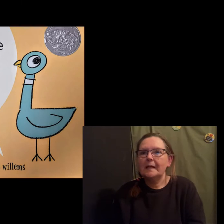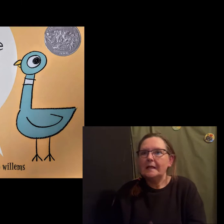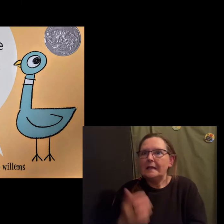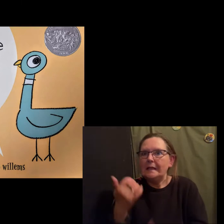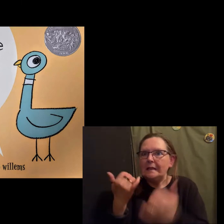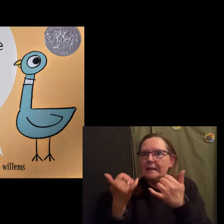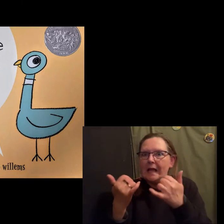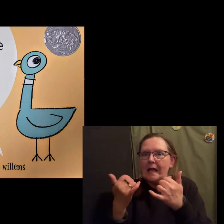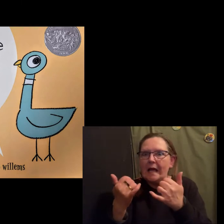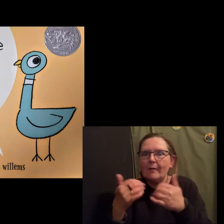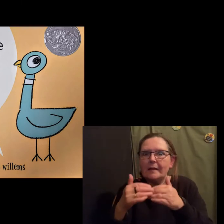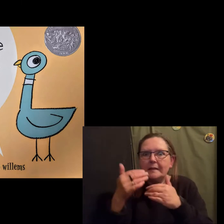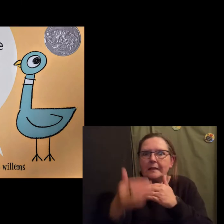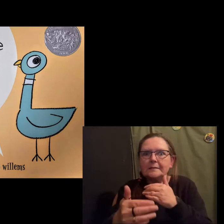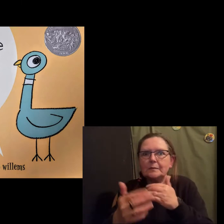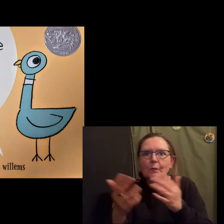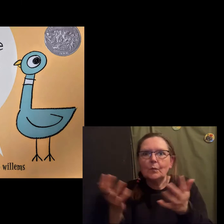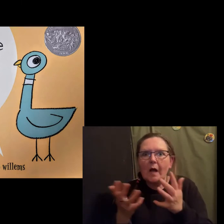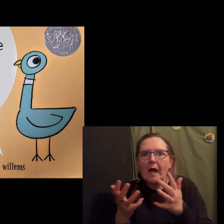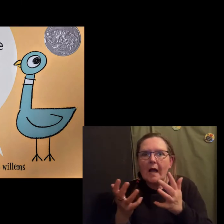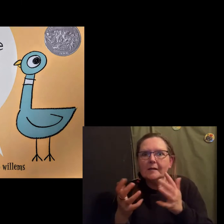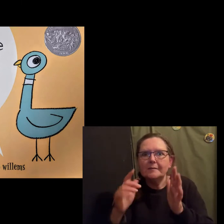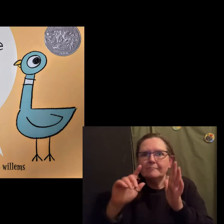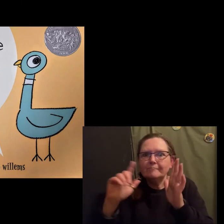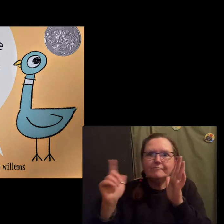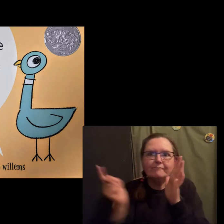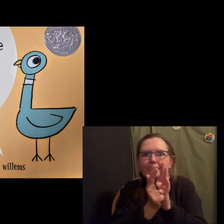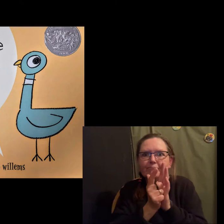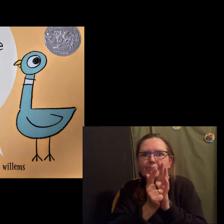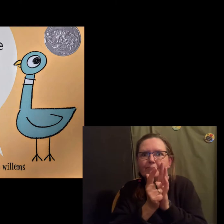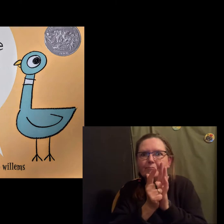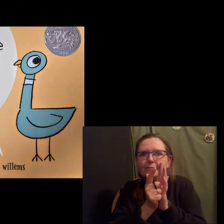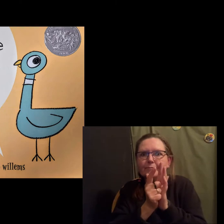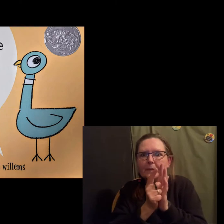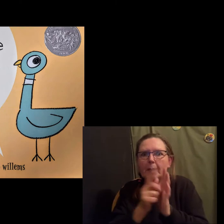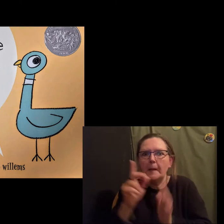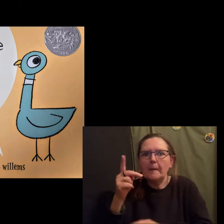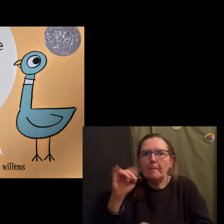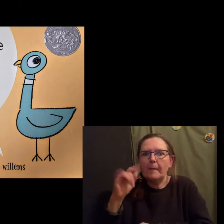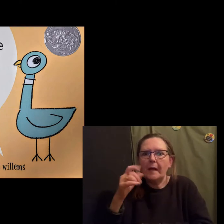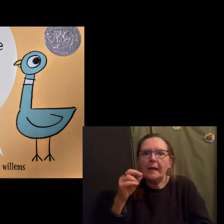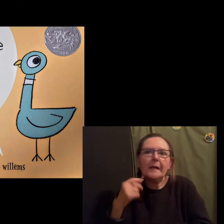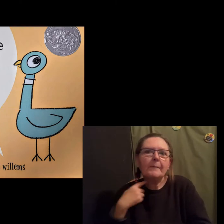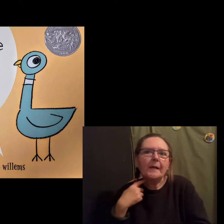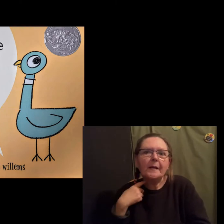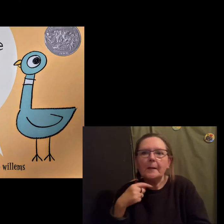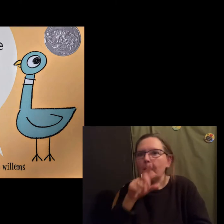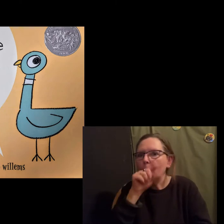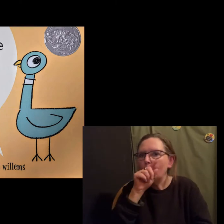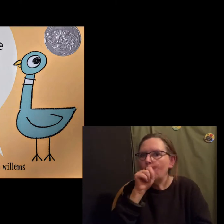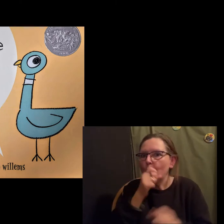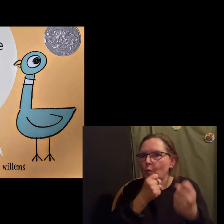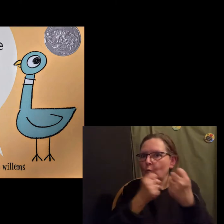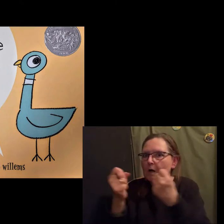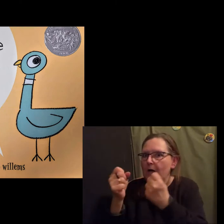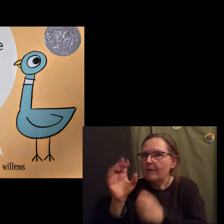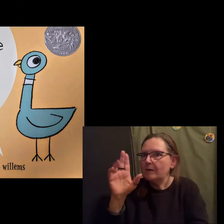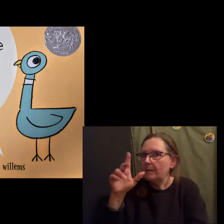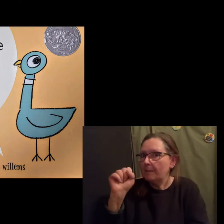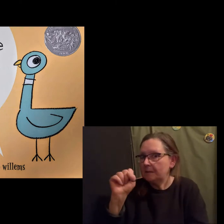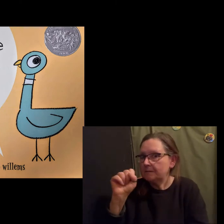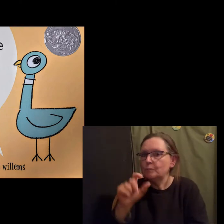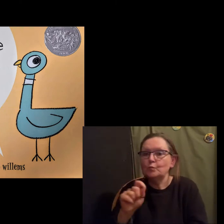This story is called Don't Let the Pigeon Drive the Bus, and it's by